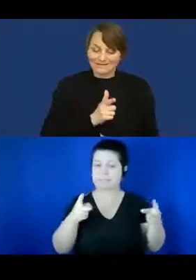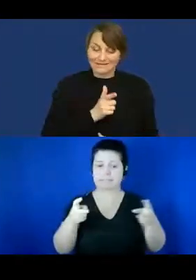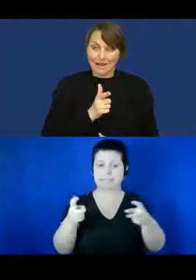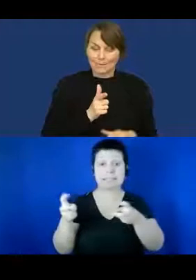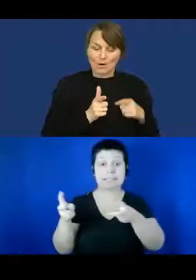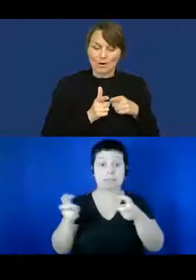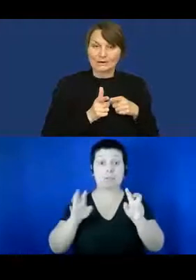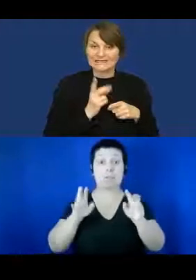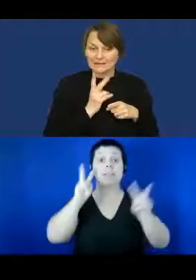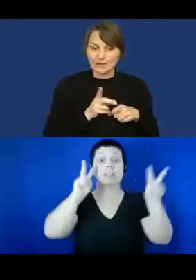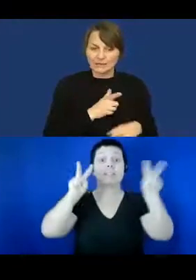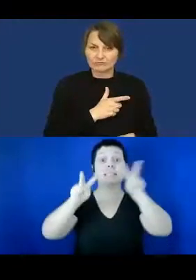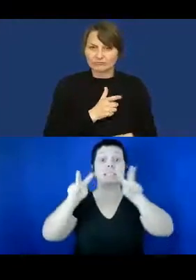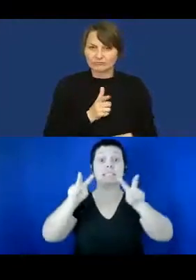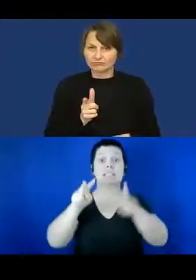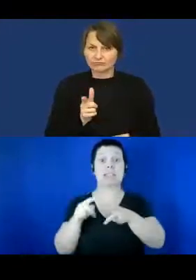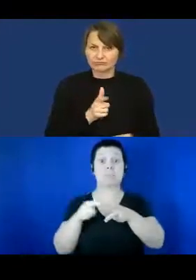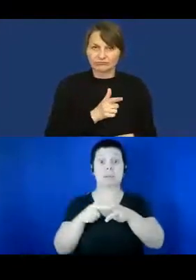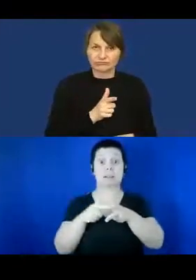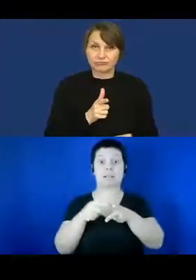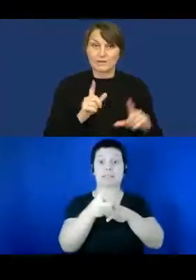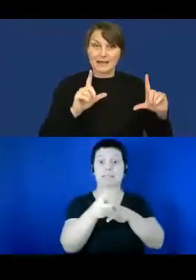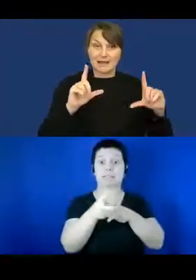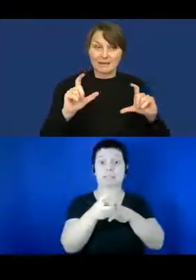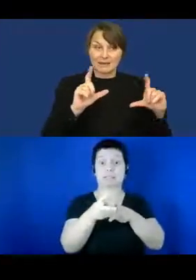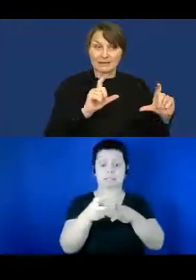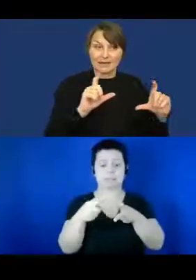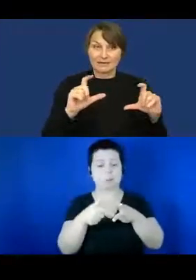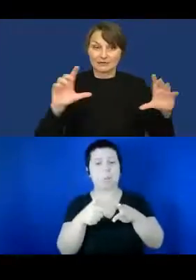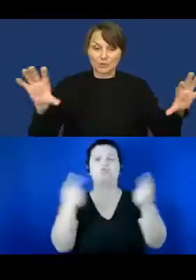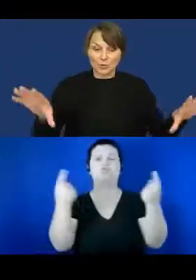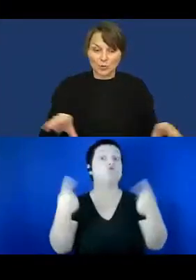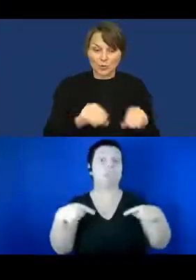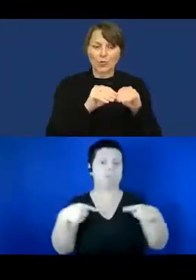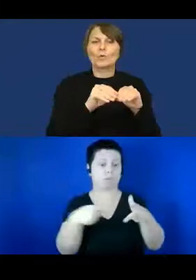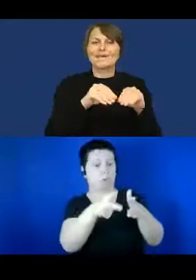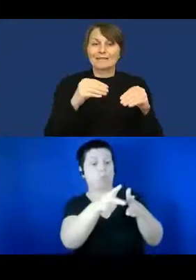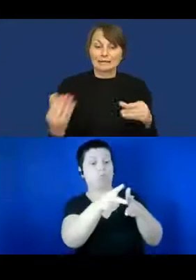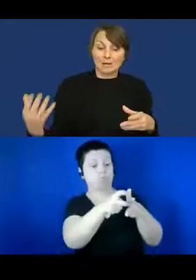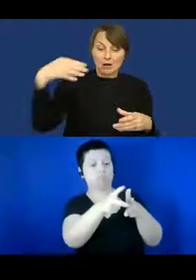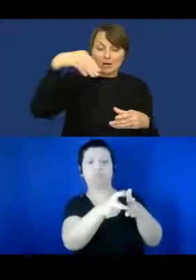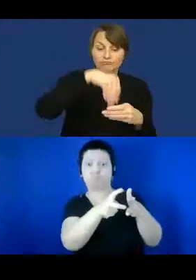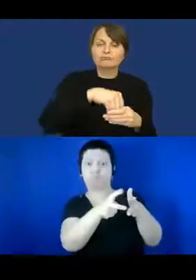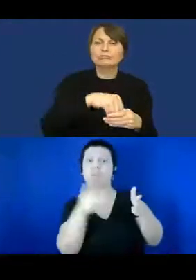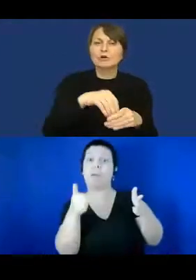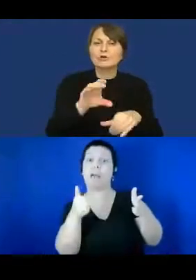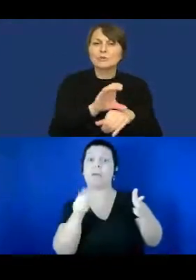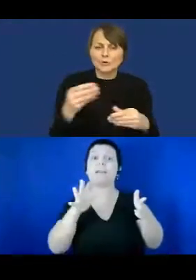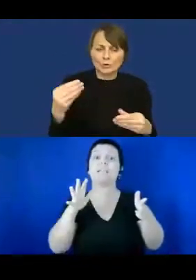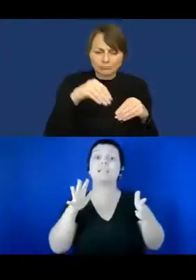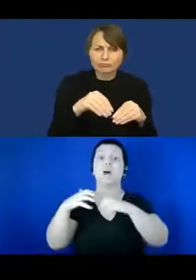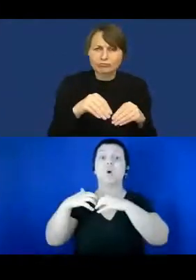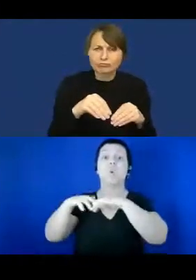a real challenge is taking those images and making sense of them through a computer, and that is what the visual analysis